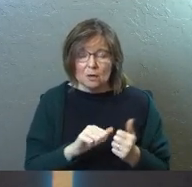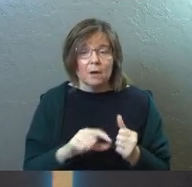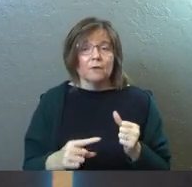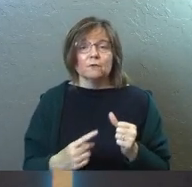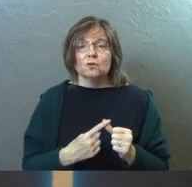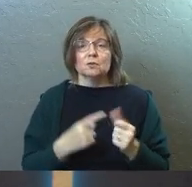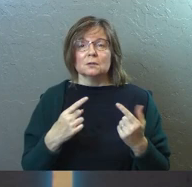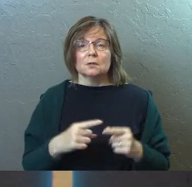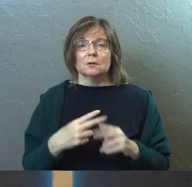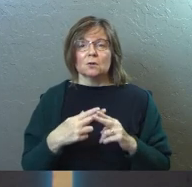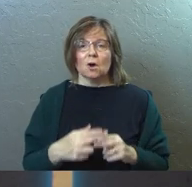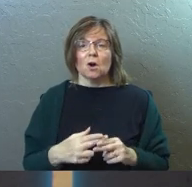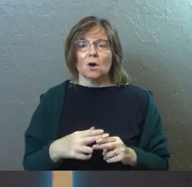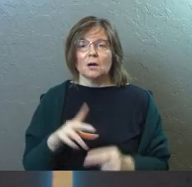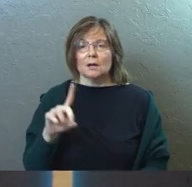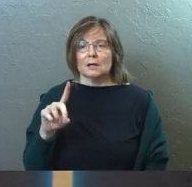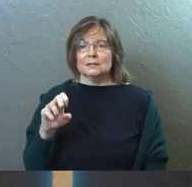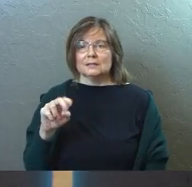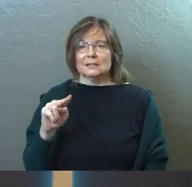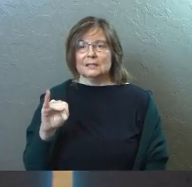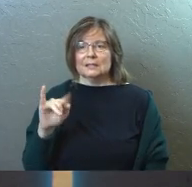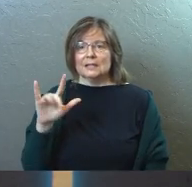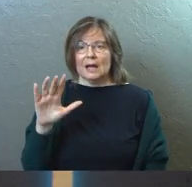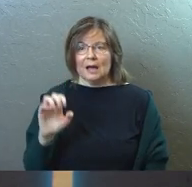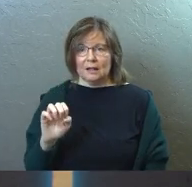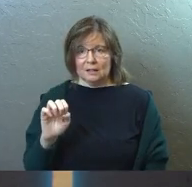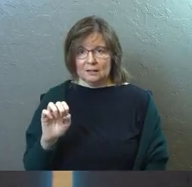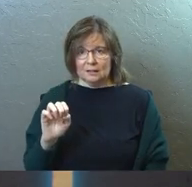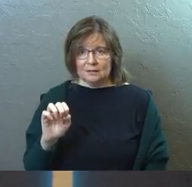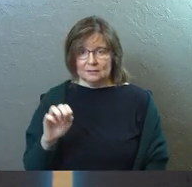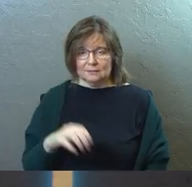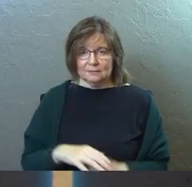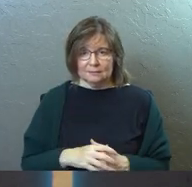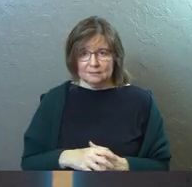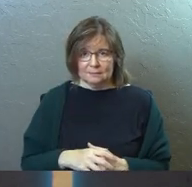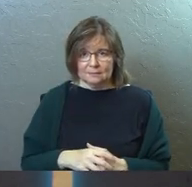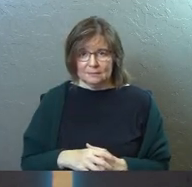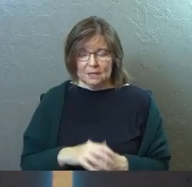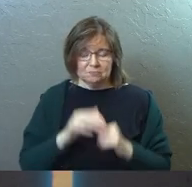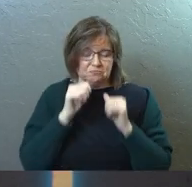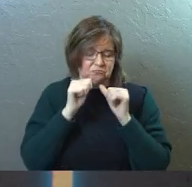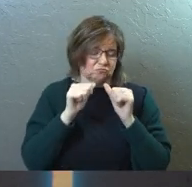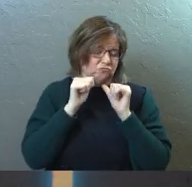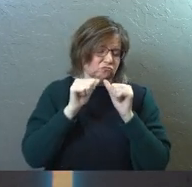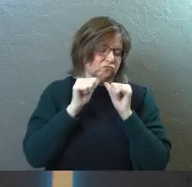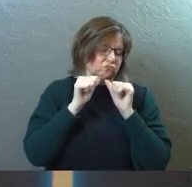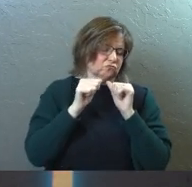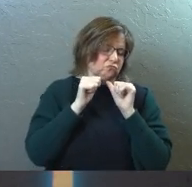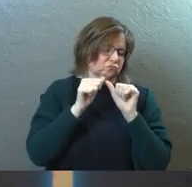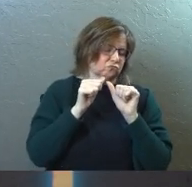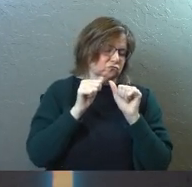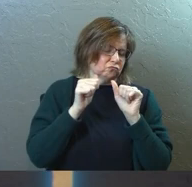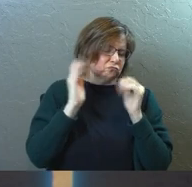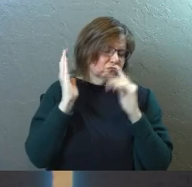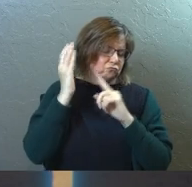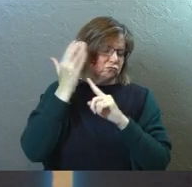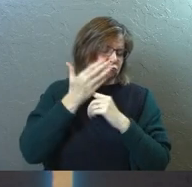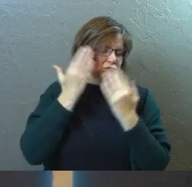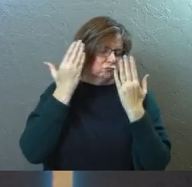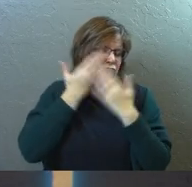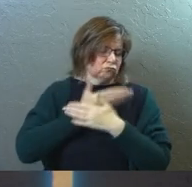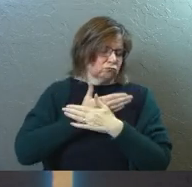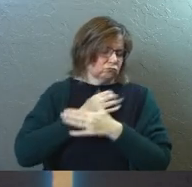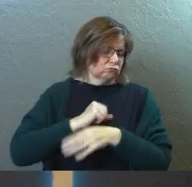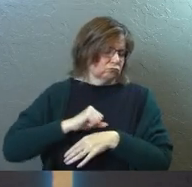off, we live in a little place called denial, which is not just a river in Egypt, amen? We live in a place called denial for far